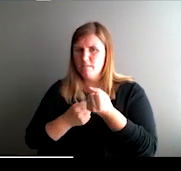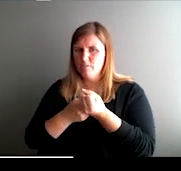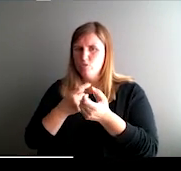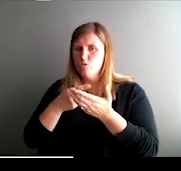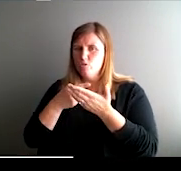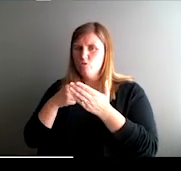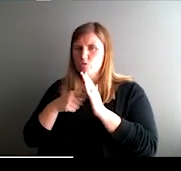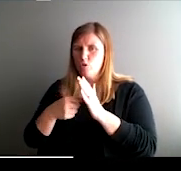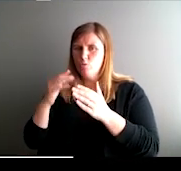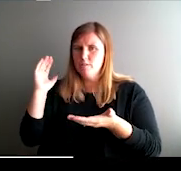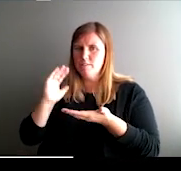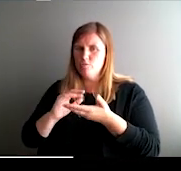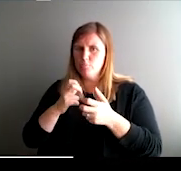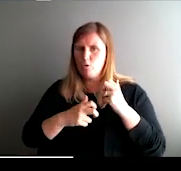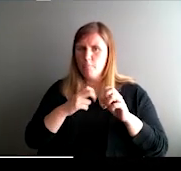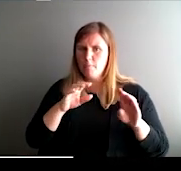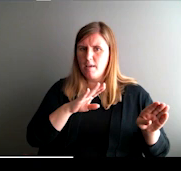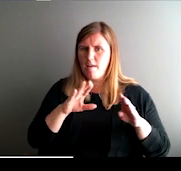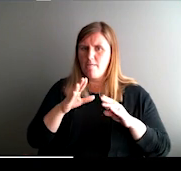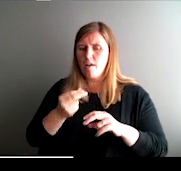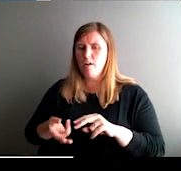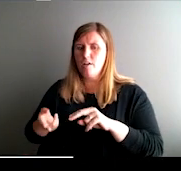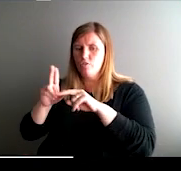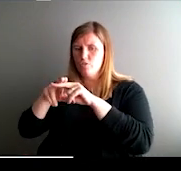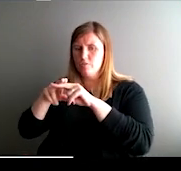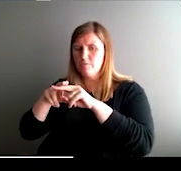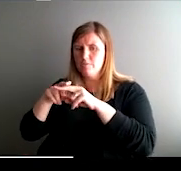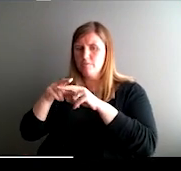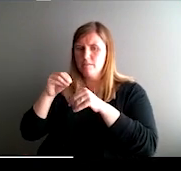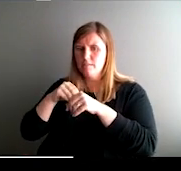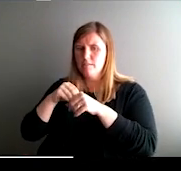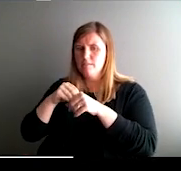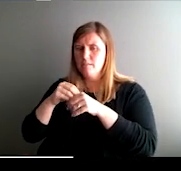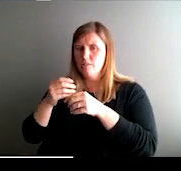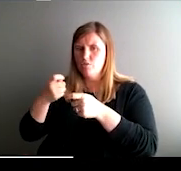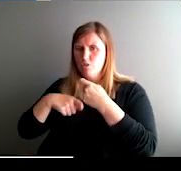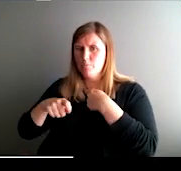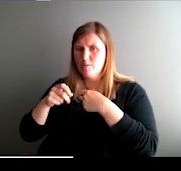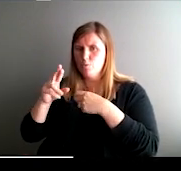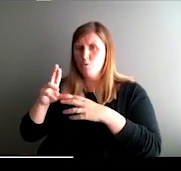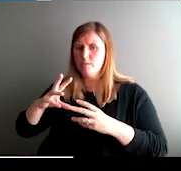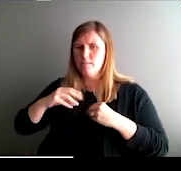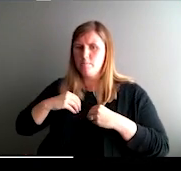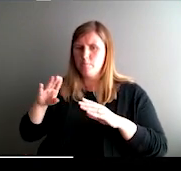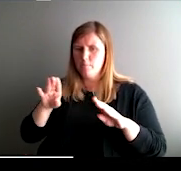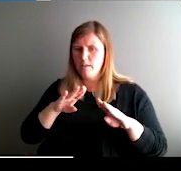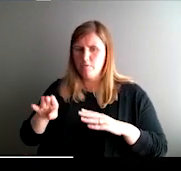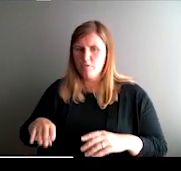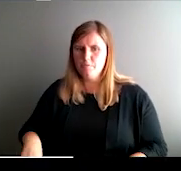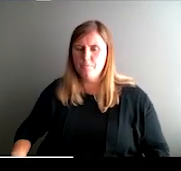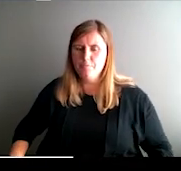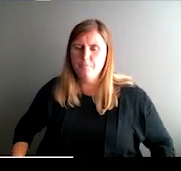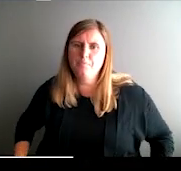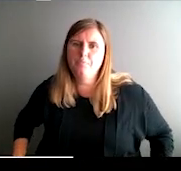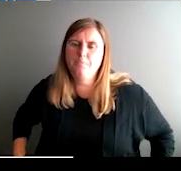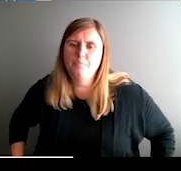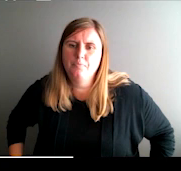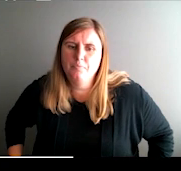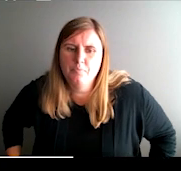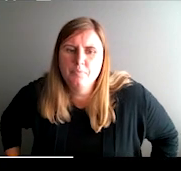in the problematic behavior and an increase in the replacement or acceptable behavior whenever possible.